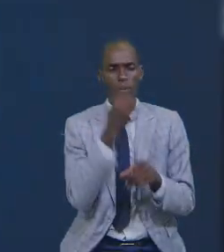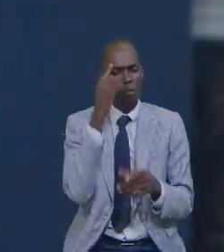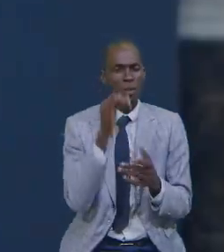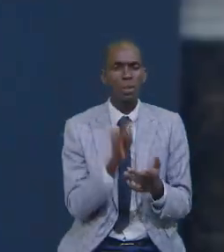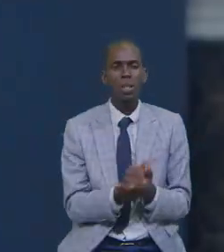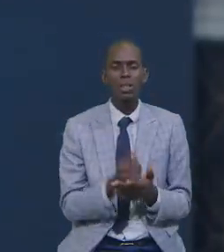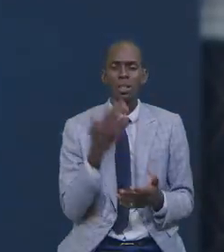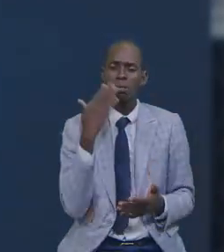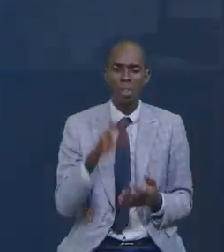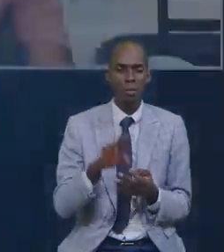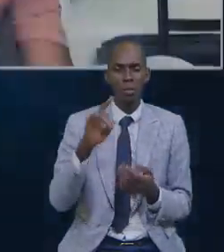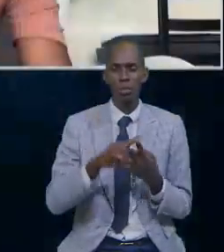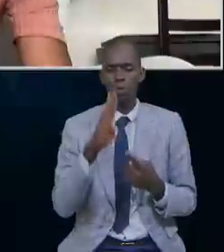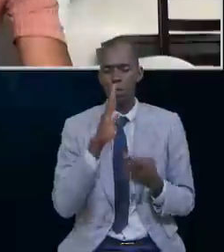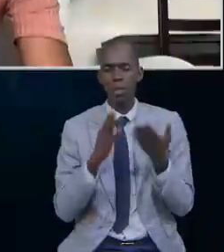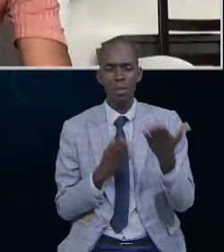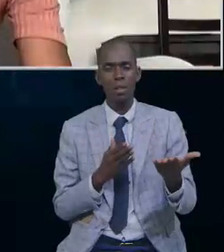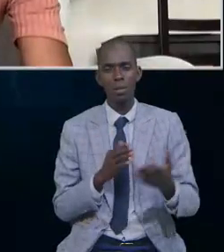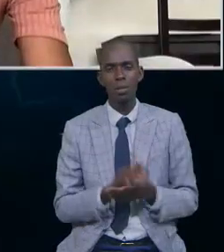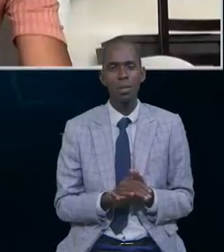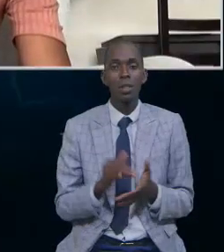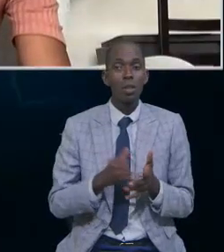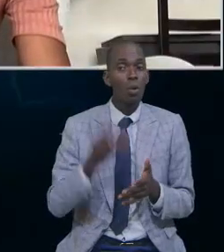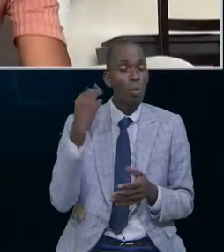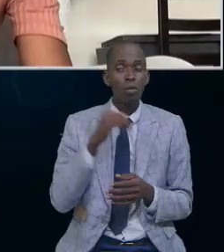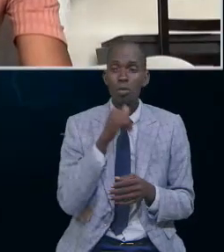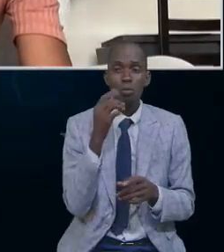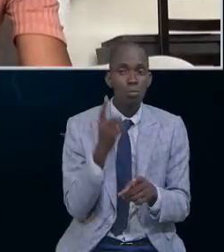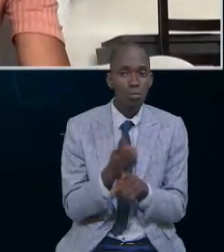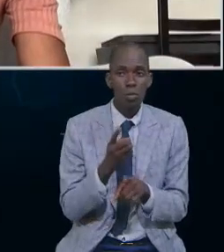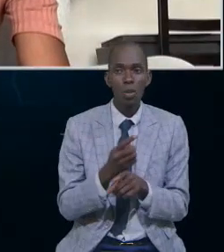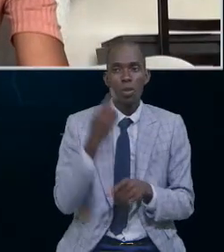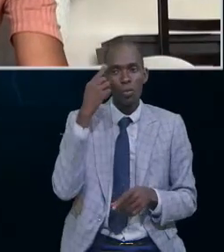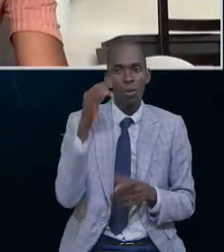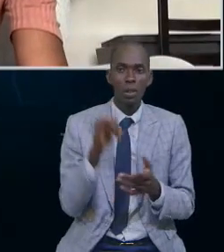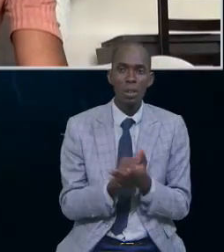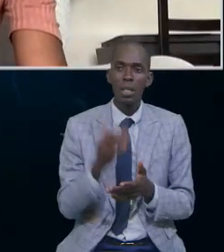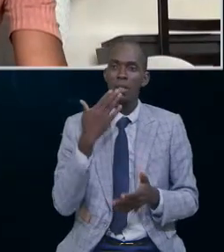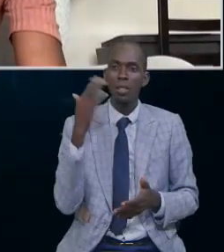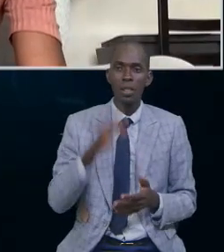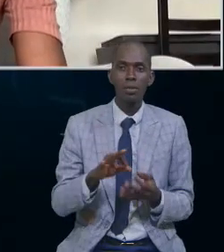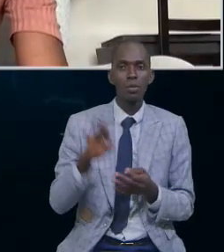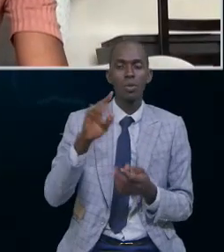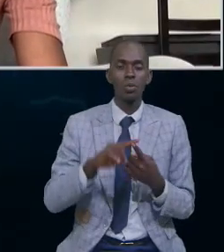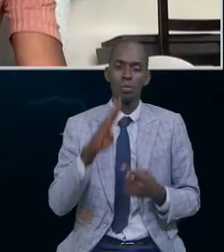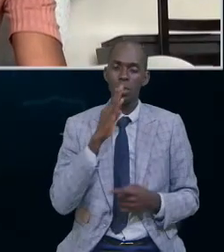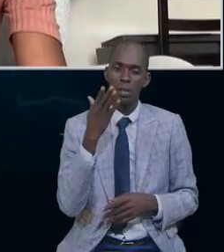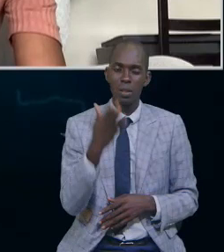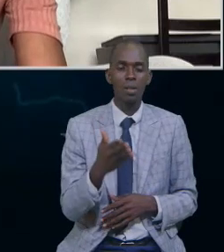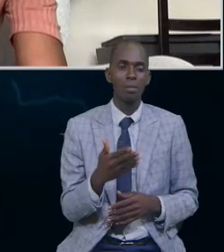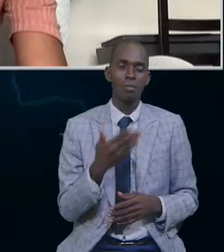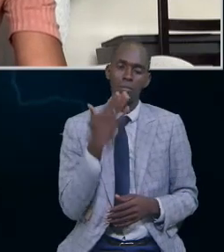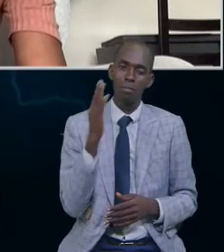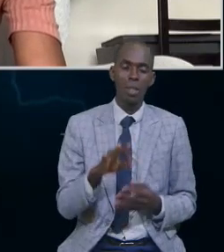Foul. It was not proper for that evil spirit to be there. Foul. And it